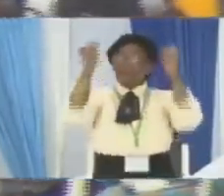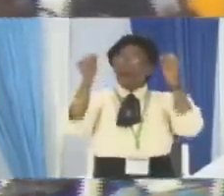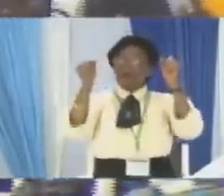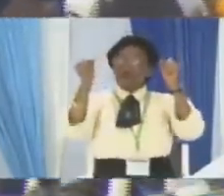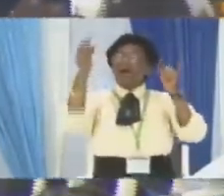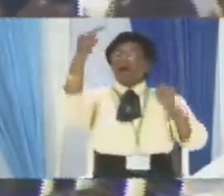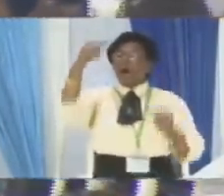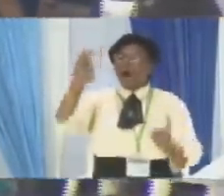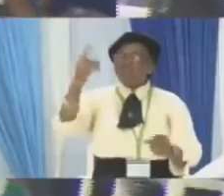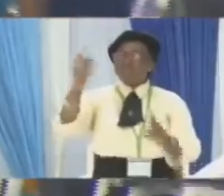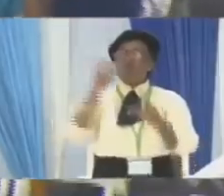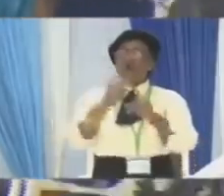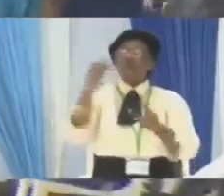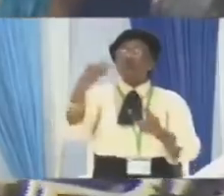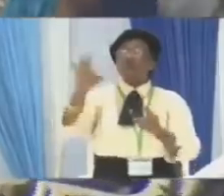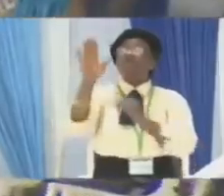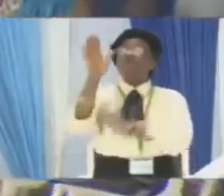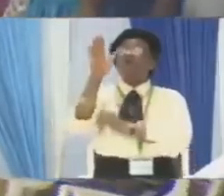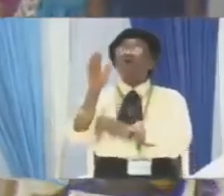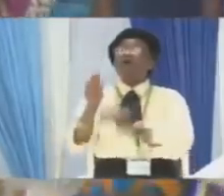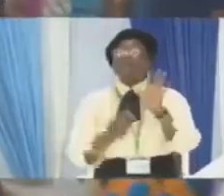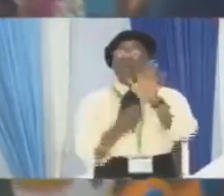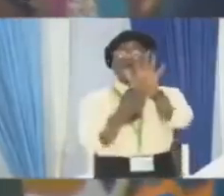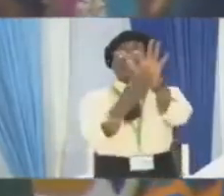word of God to me manifest.